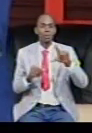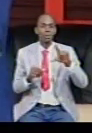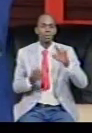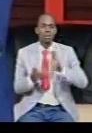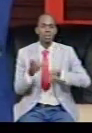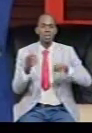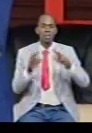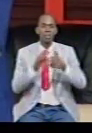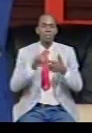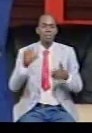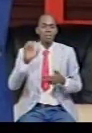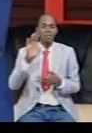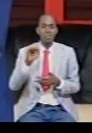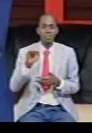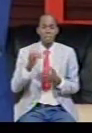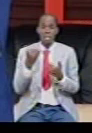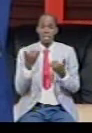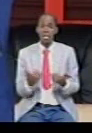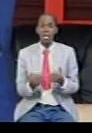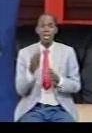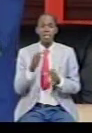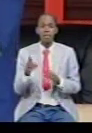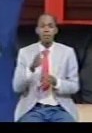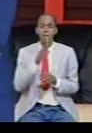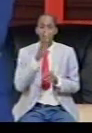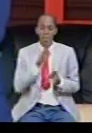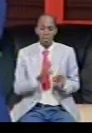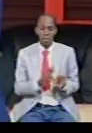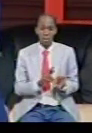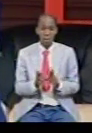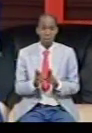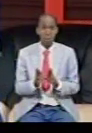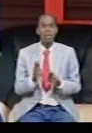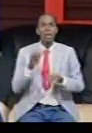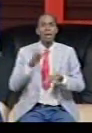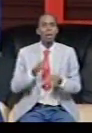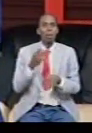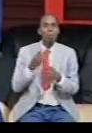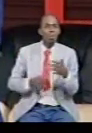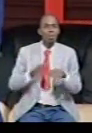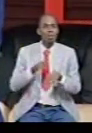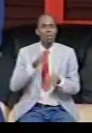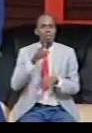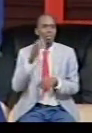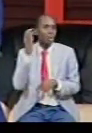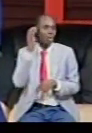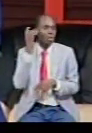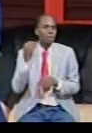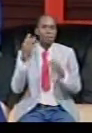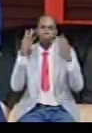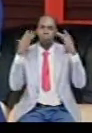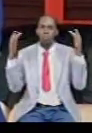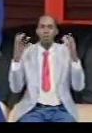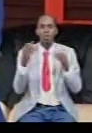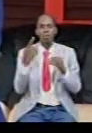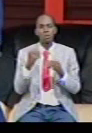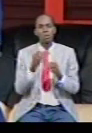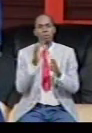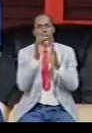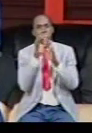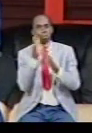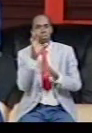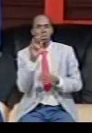Now, if ye be ready, at what time ye hear the sound of the cornet, flute,